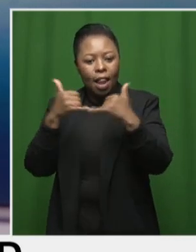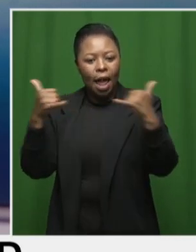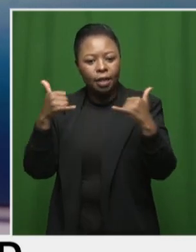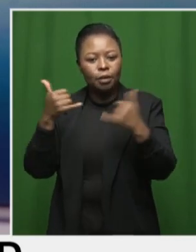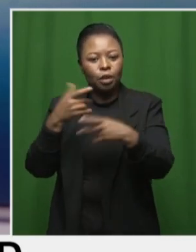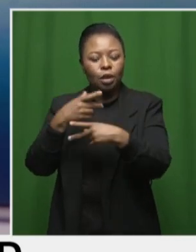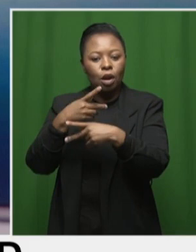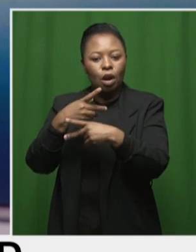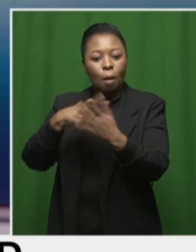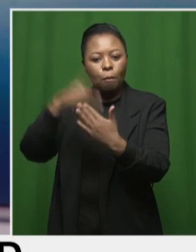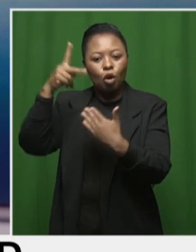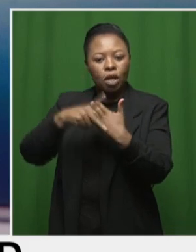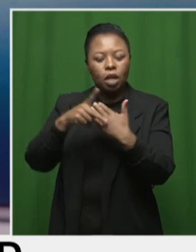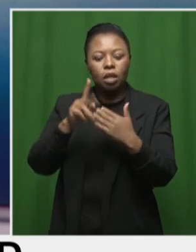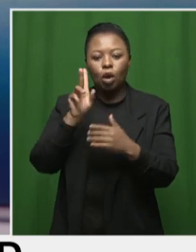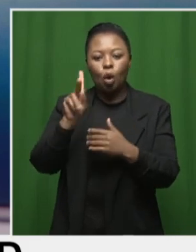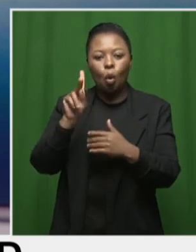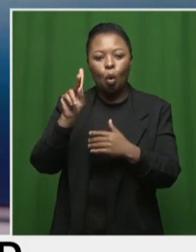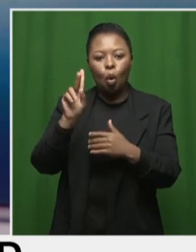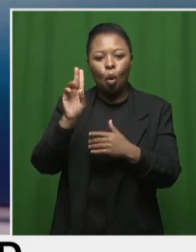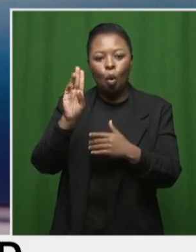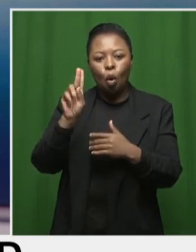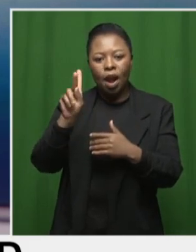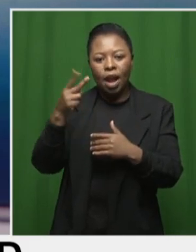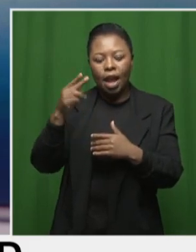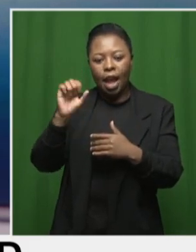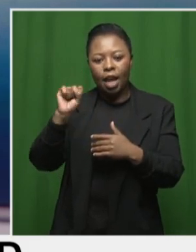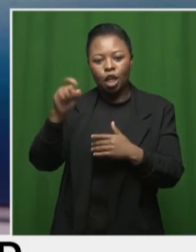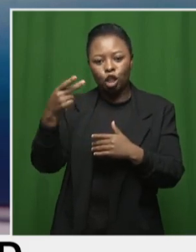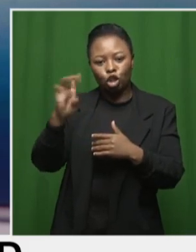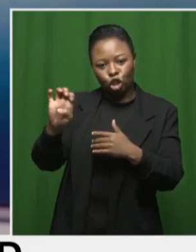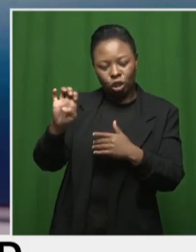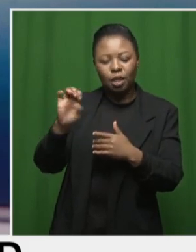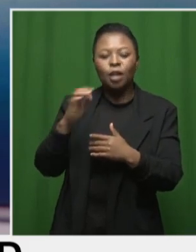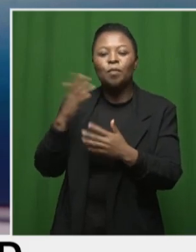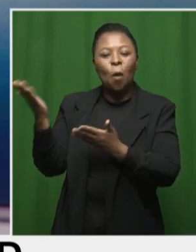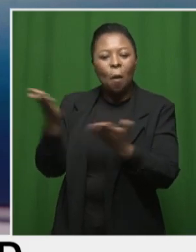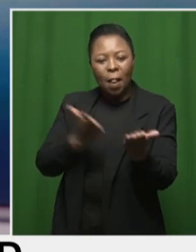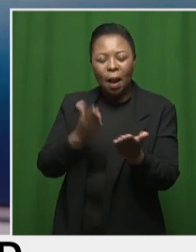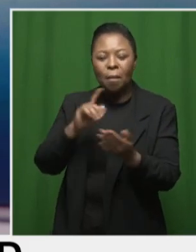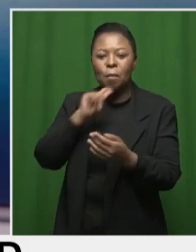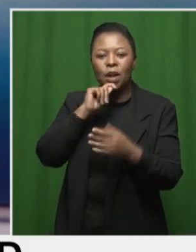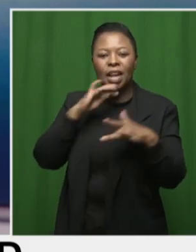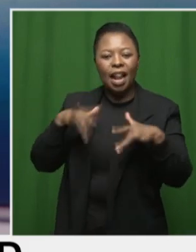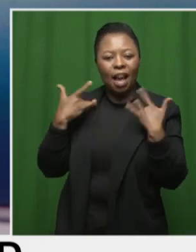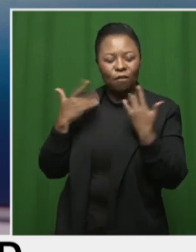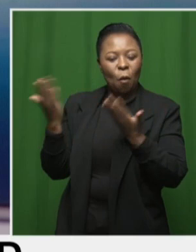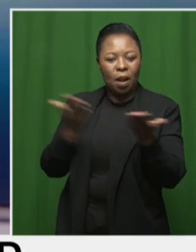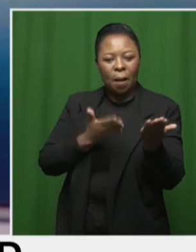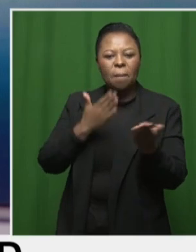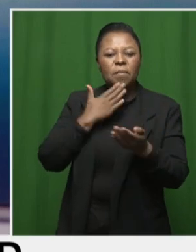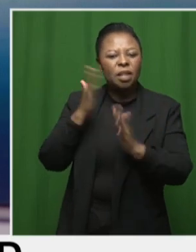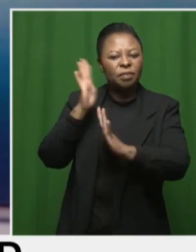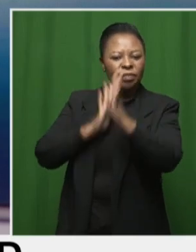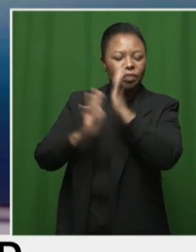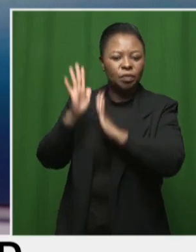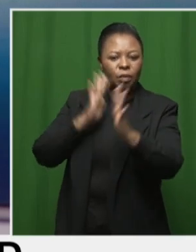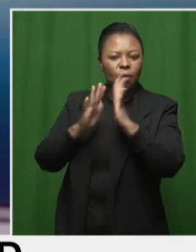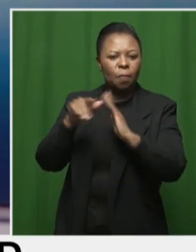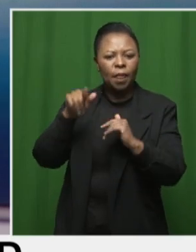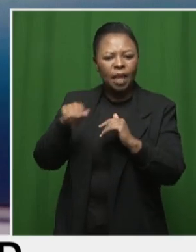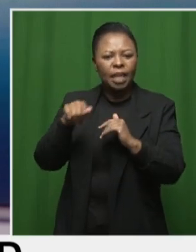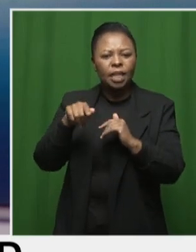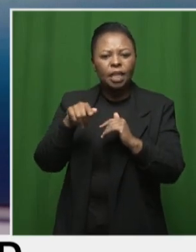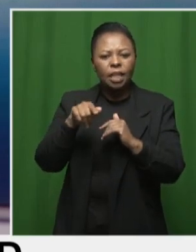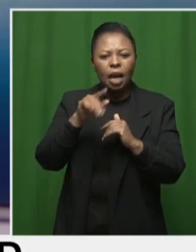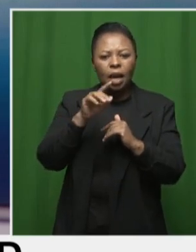Engineering President of Ukheshe, Paul Selibas. Paul, a very good morning to you. A warm welcome to Morning Live. Tell us more about the evolution of